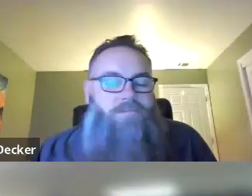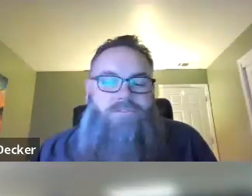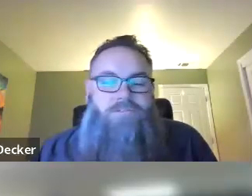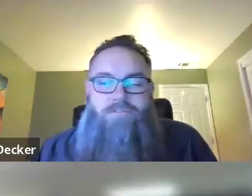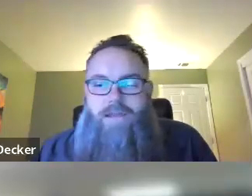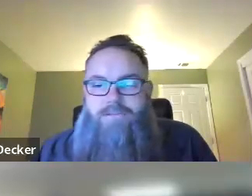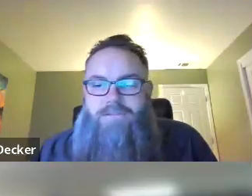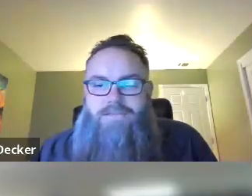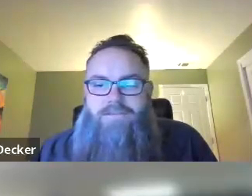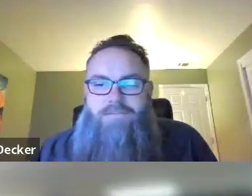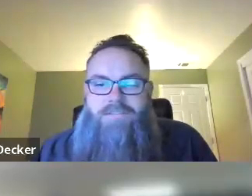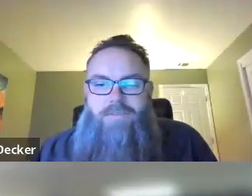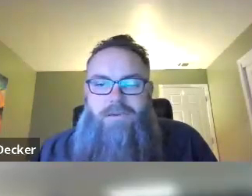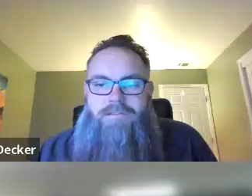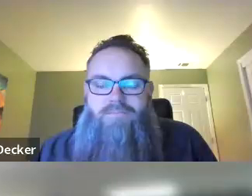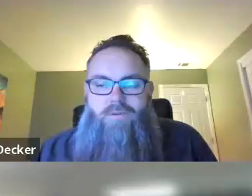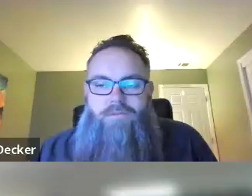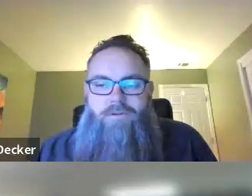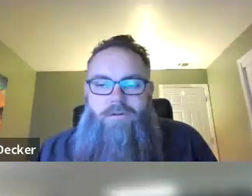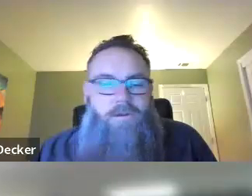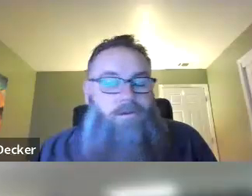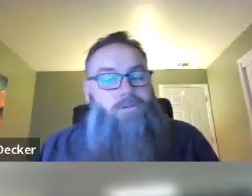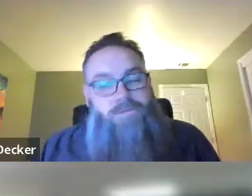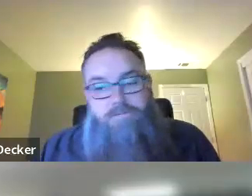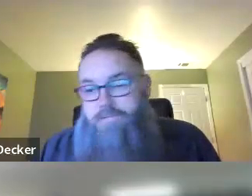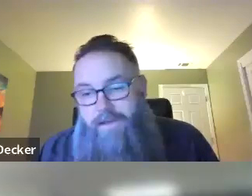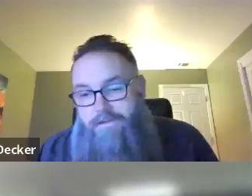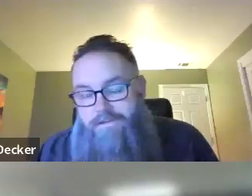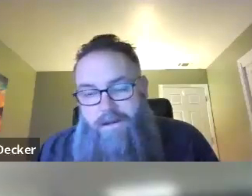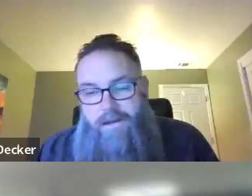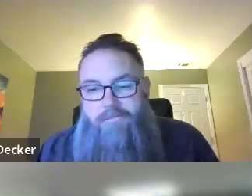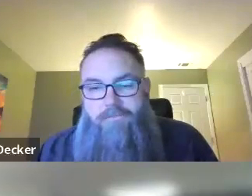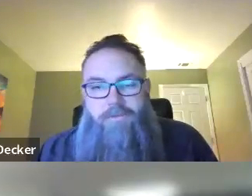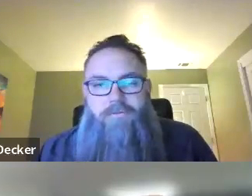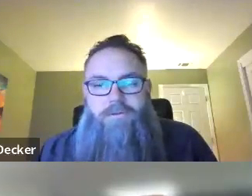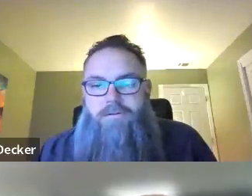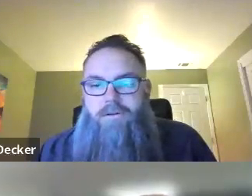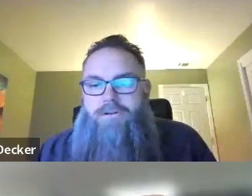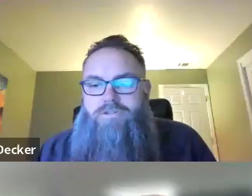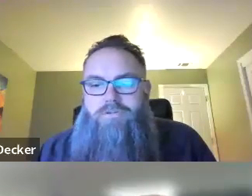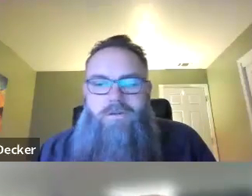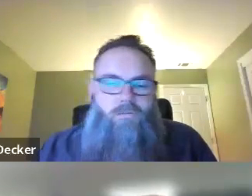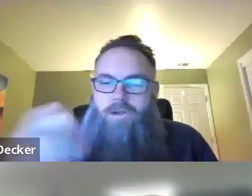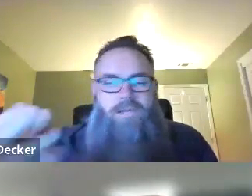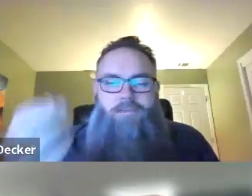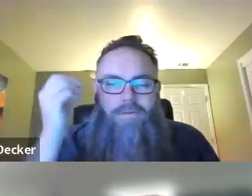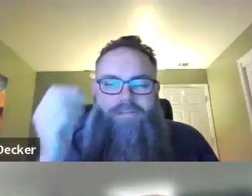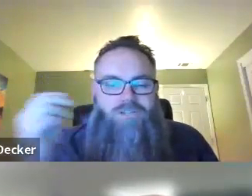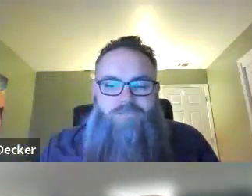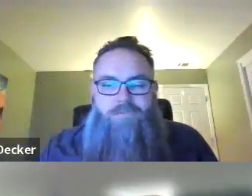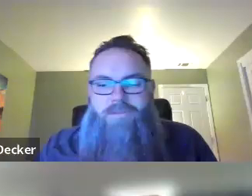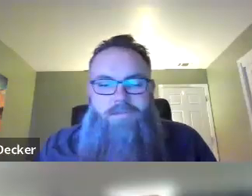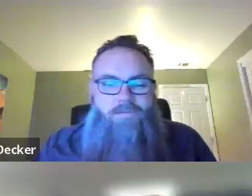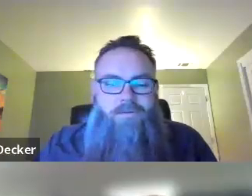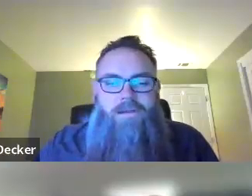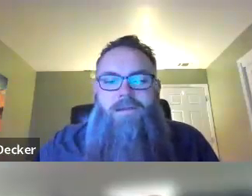a lot of different service providers. And so if this can be a support for you as service providers, we'd encourage you. We're going to keep our